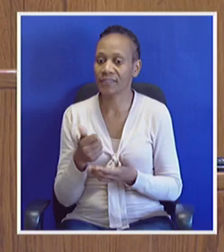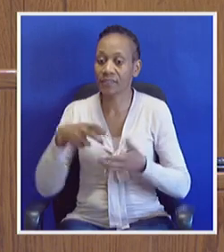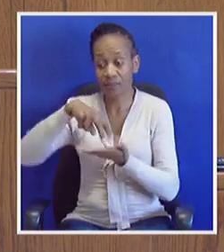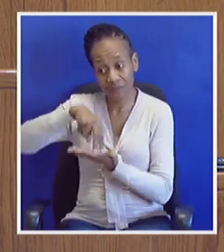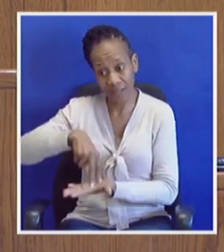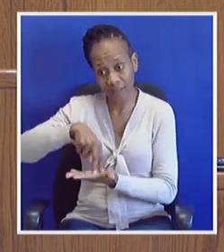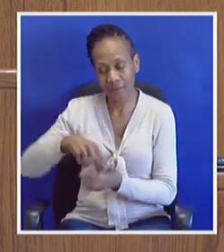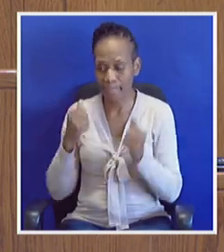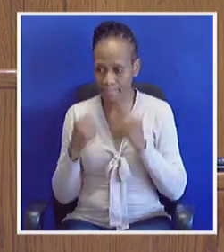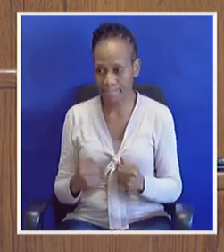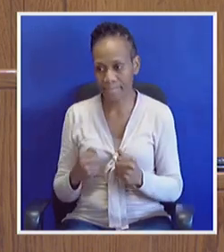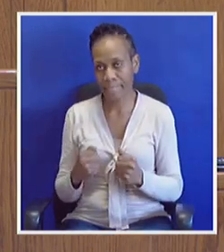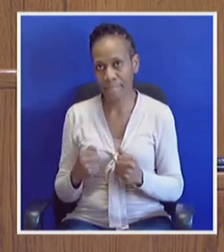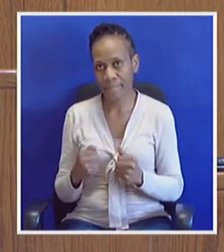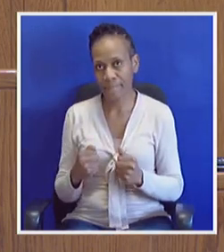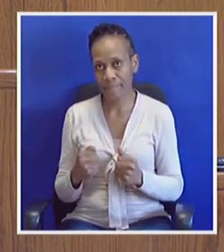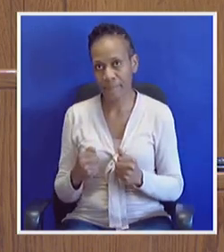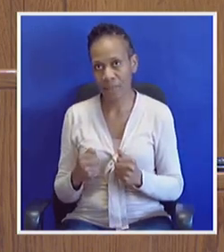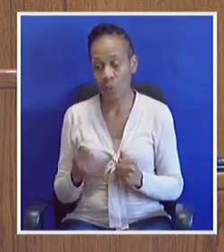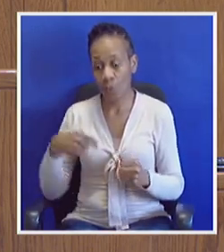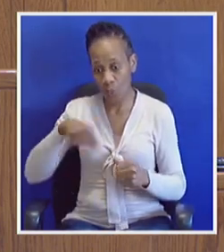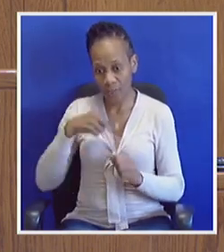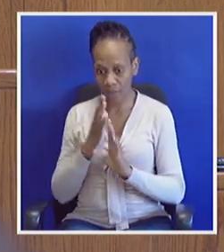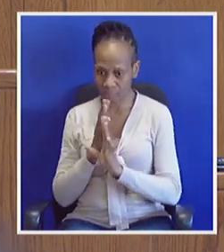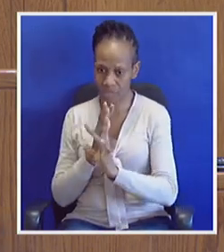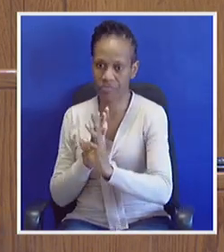standing as we leave the House.